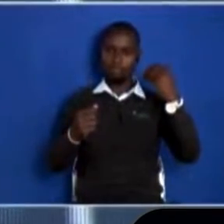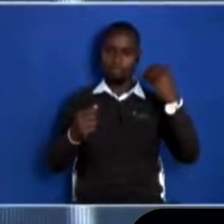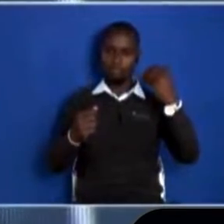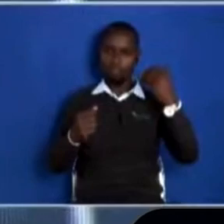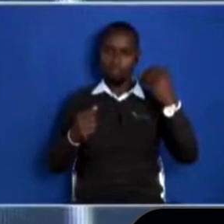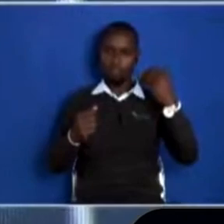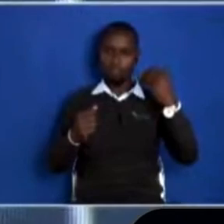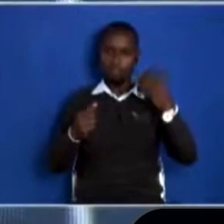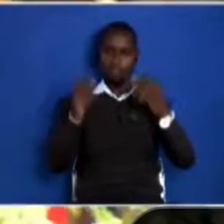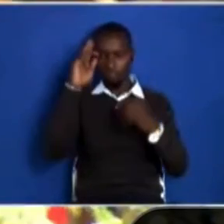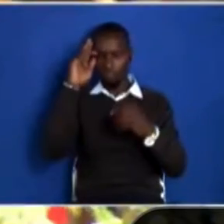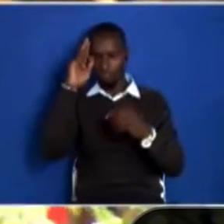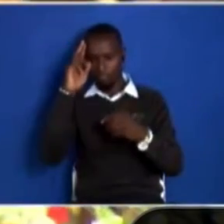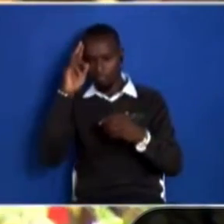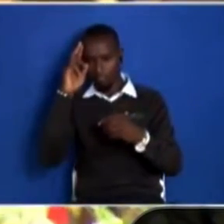Dr. T.L. Osborne, told me,